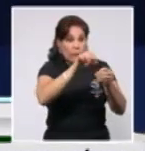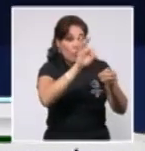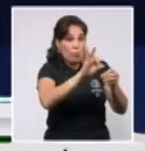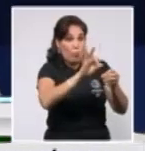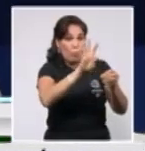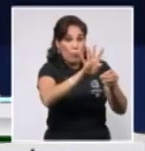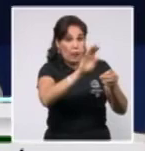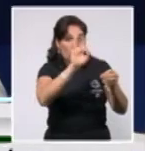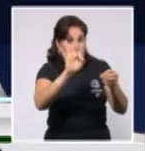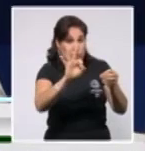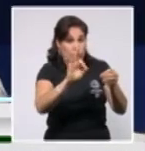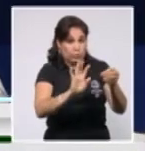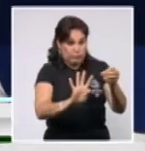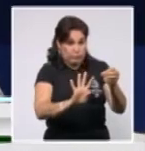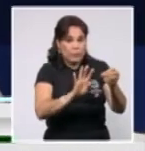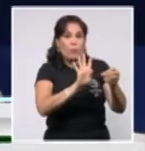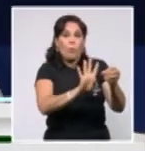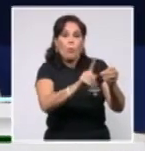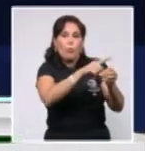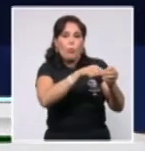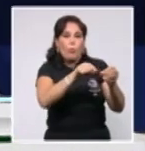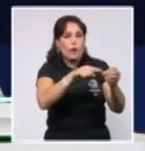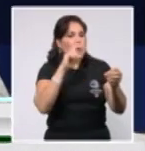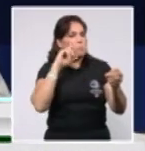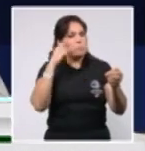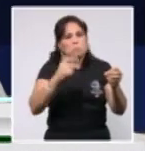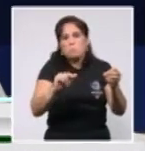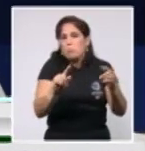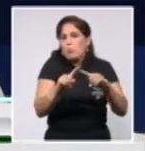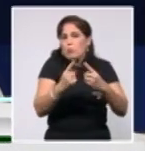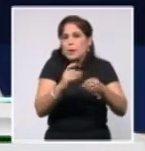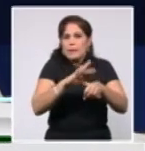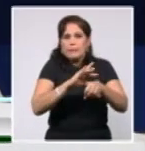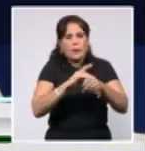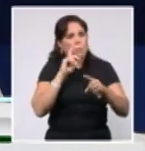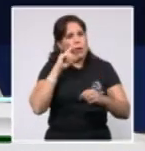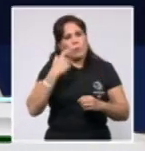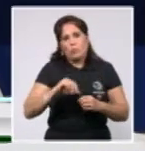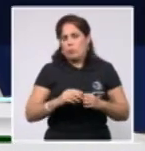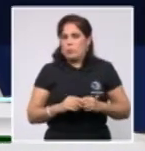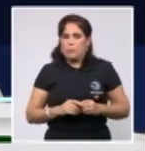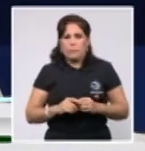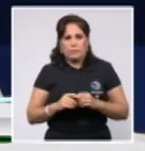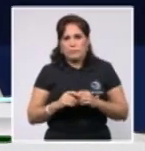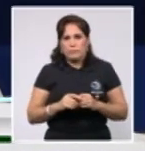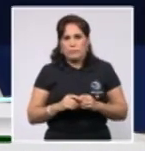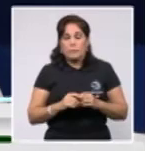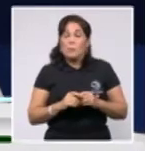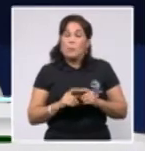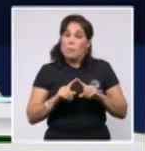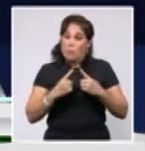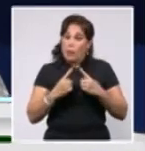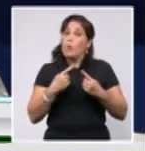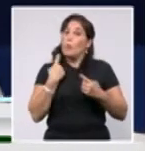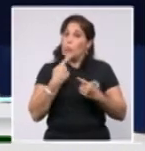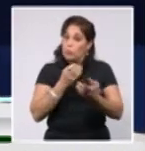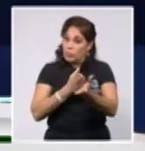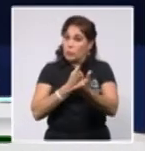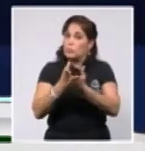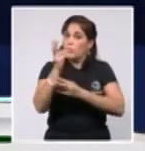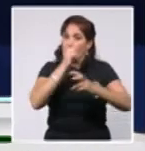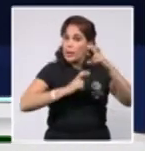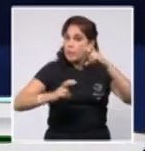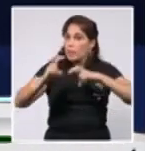81.2% of the 48 cases yesterday were asymptomatic at the time of testing.